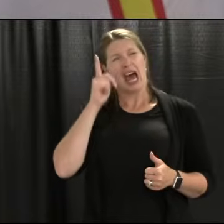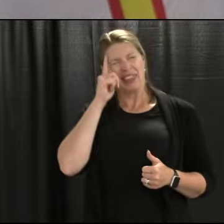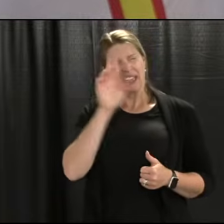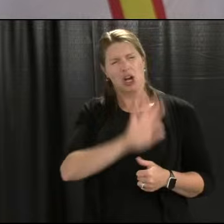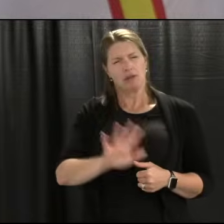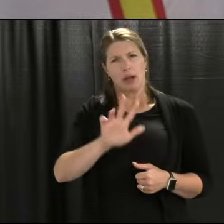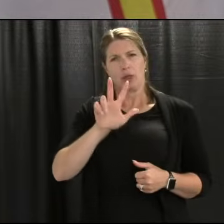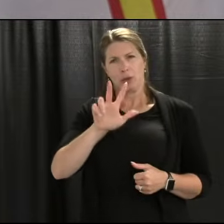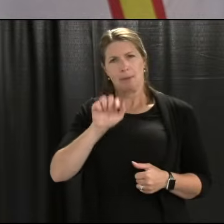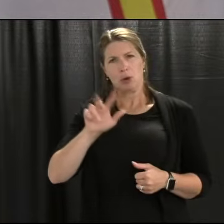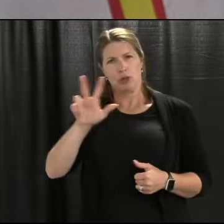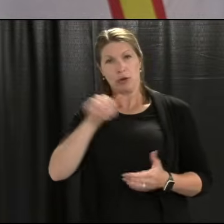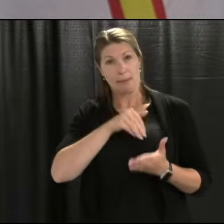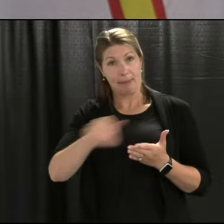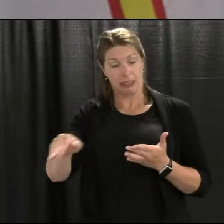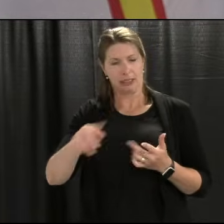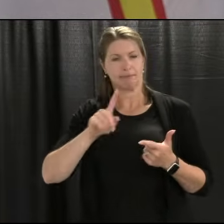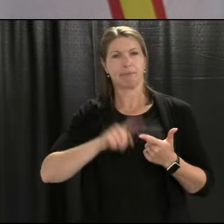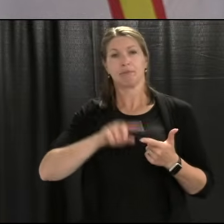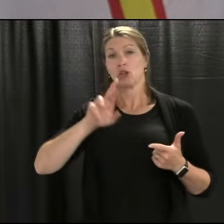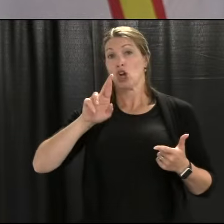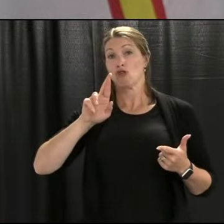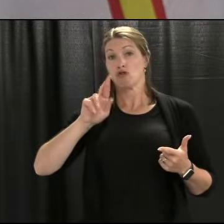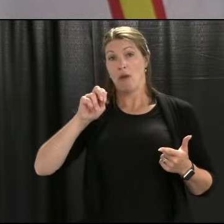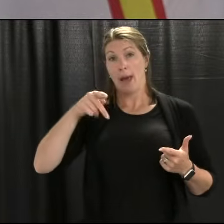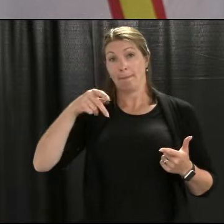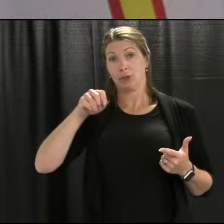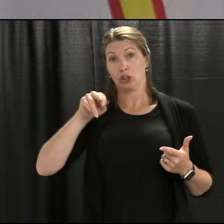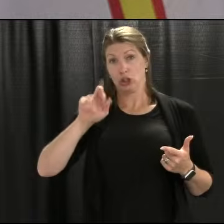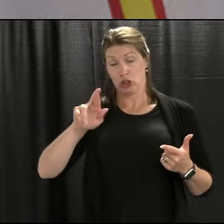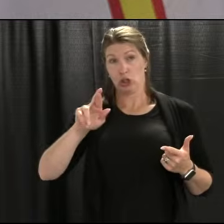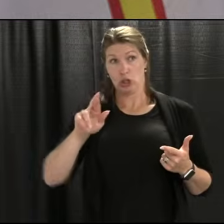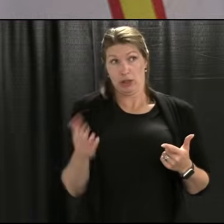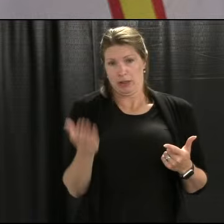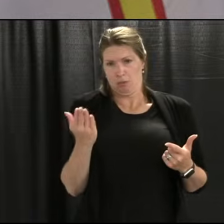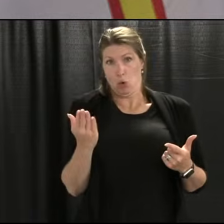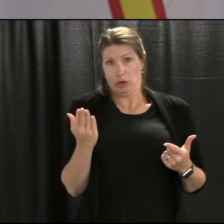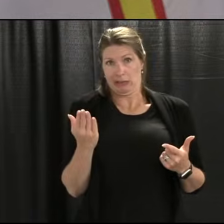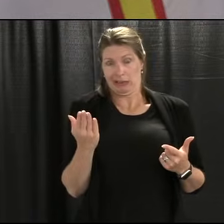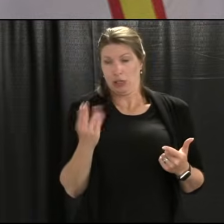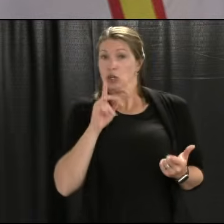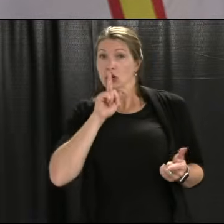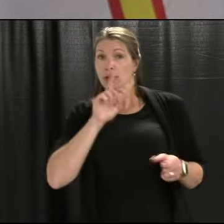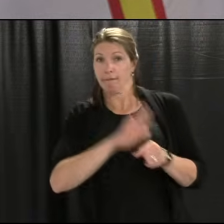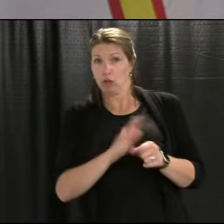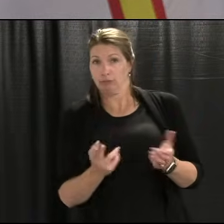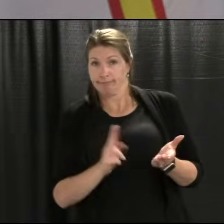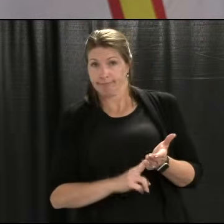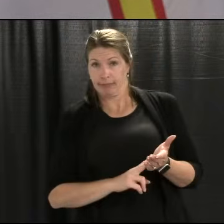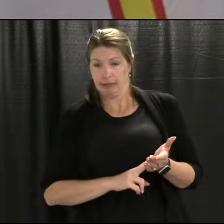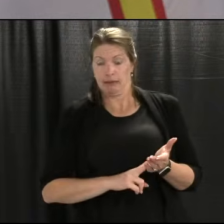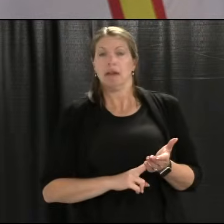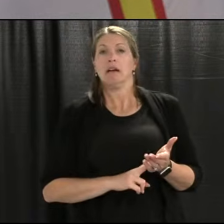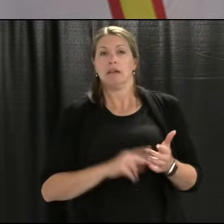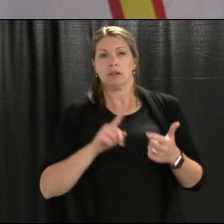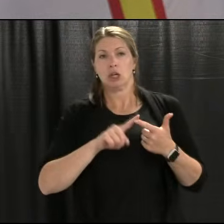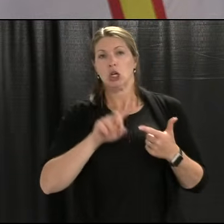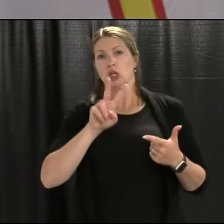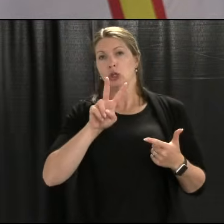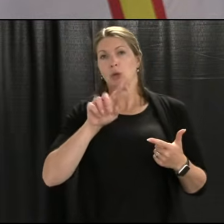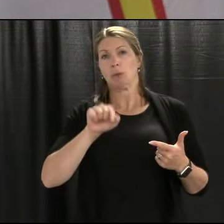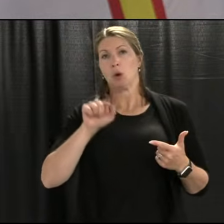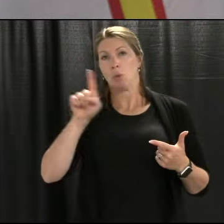million. The Raptor, which we procured this morning, late last night into this morning, is about